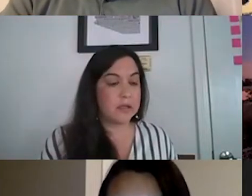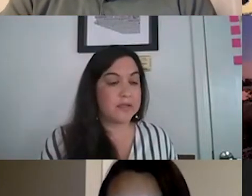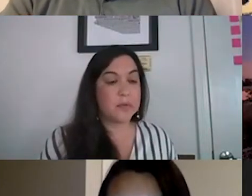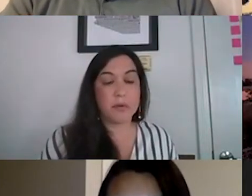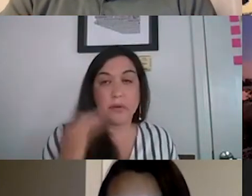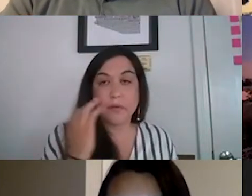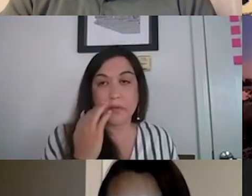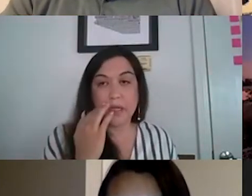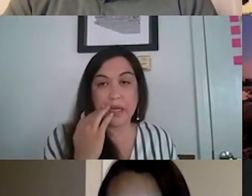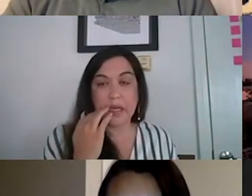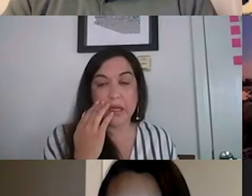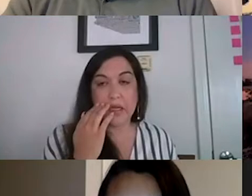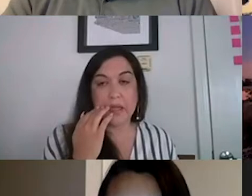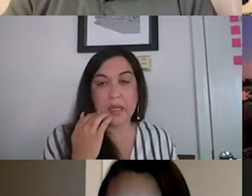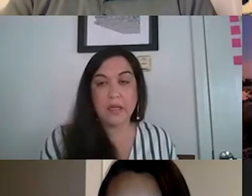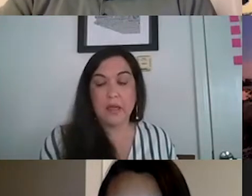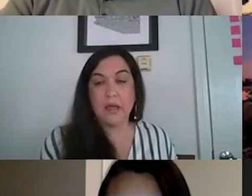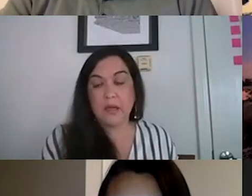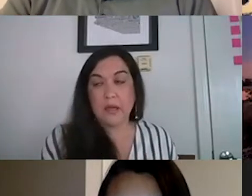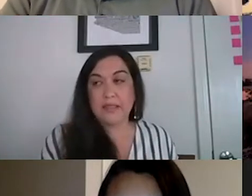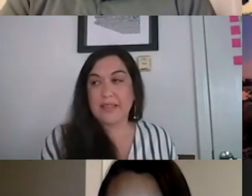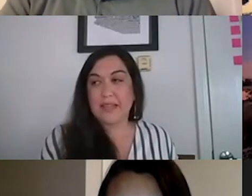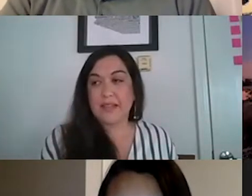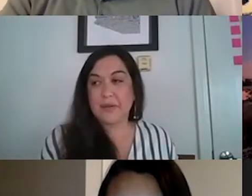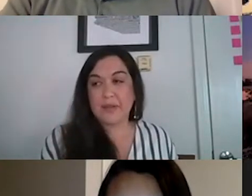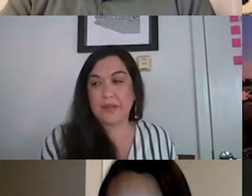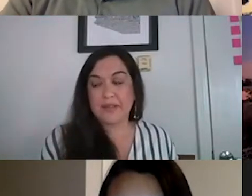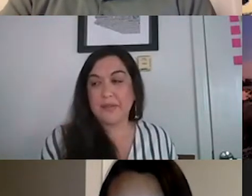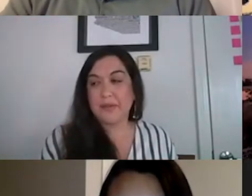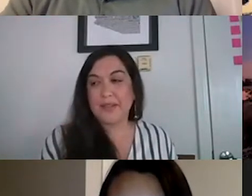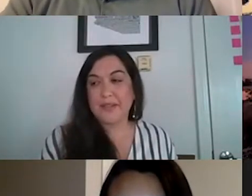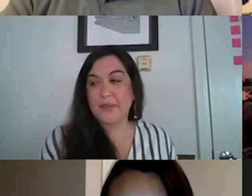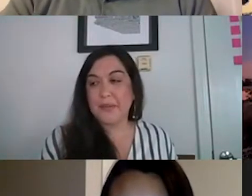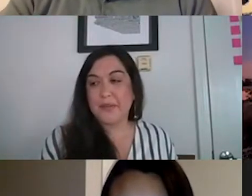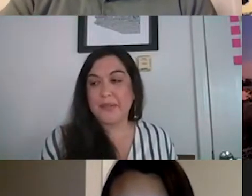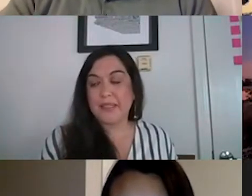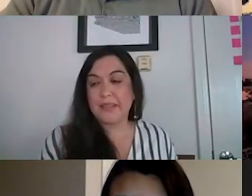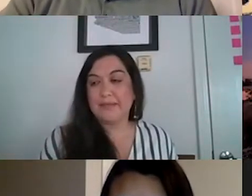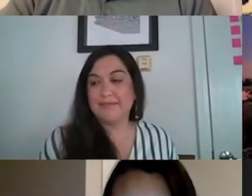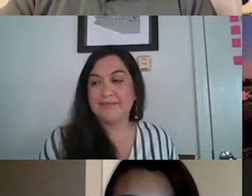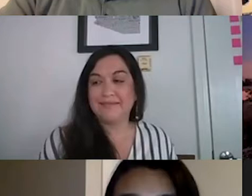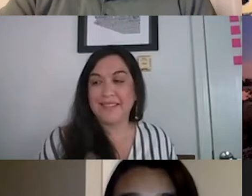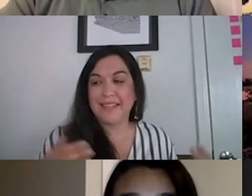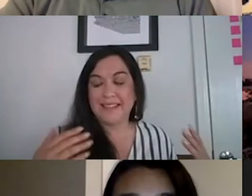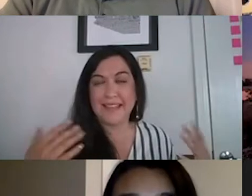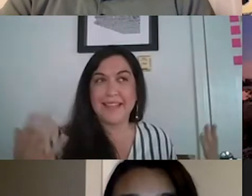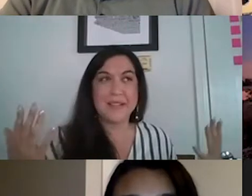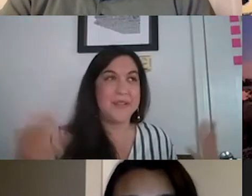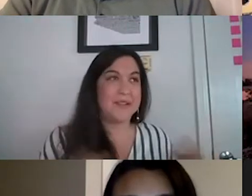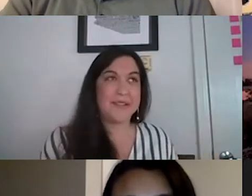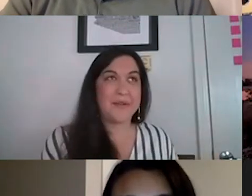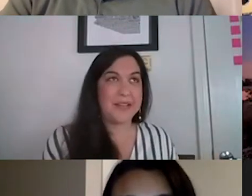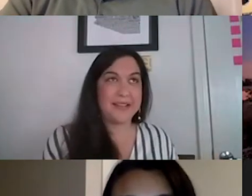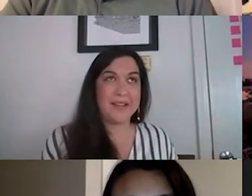a reporter in Costa Rica, and then decided to go to graduate school and ended